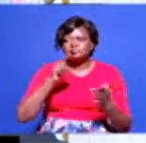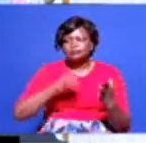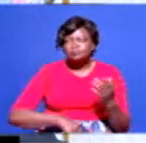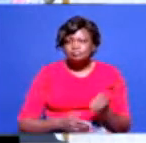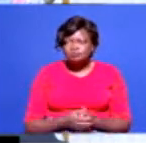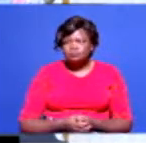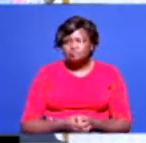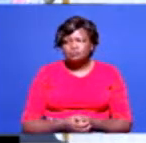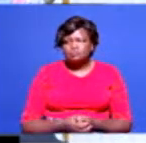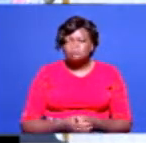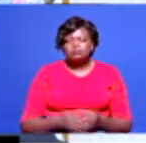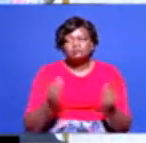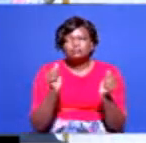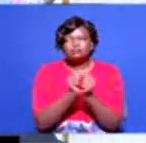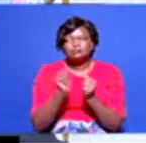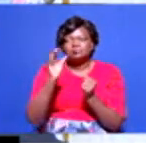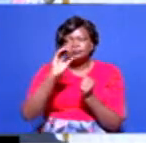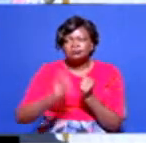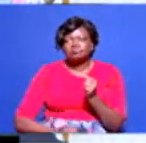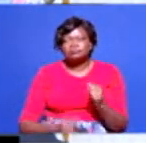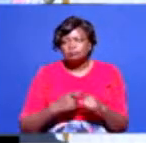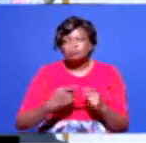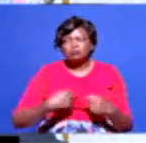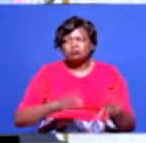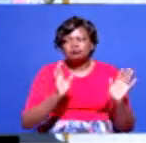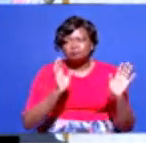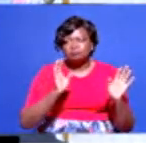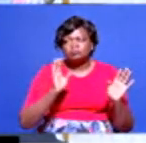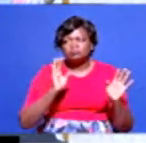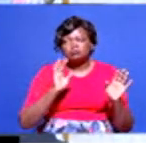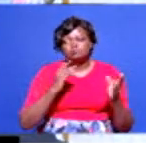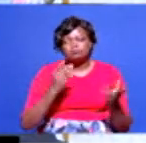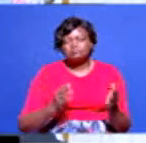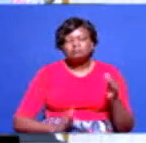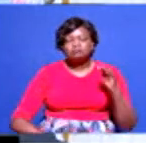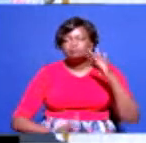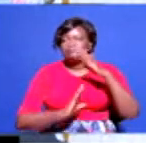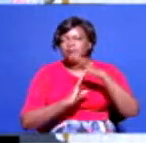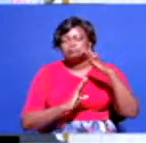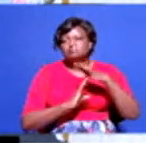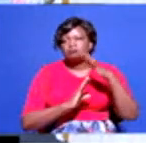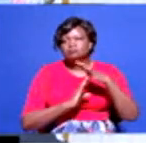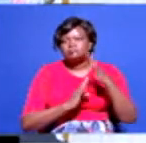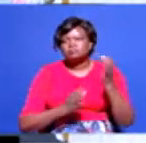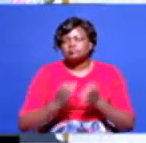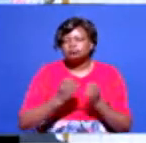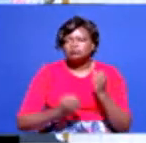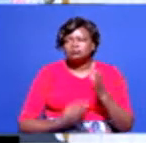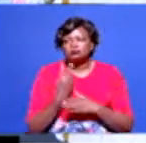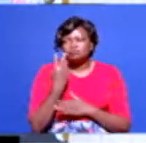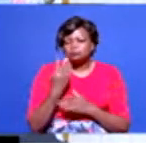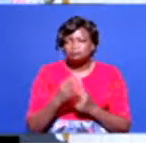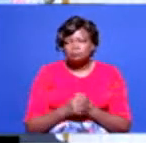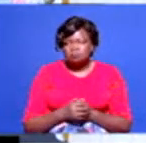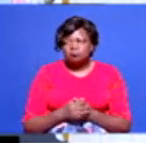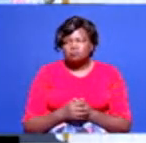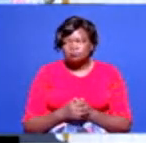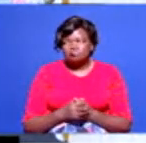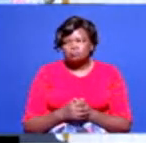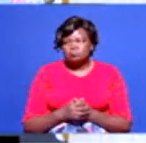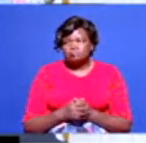reach 10%, but he left at one of the highest economic growth rates,